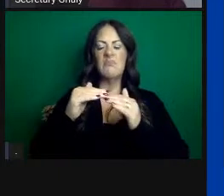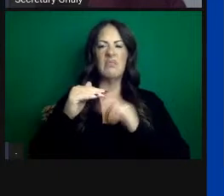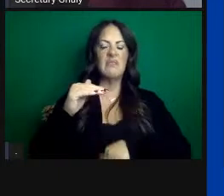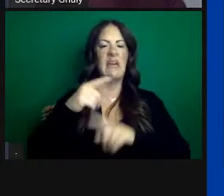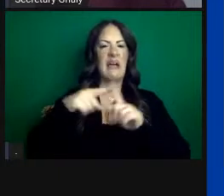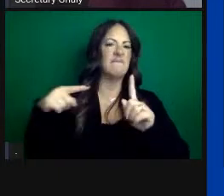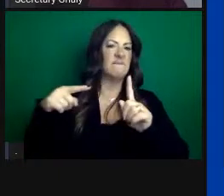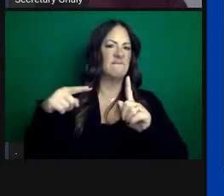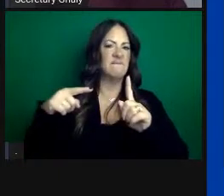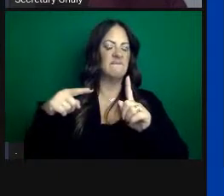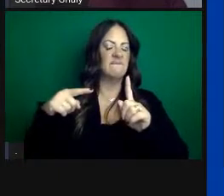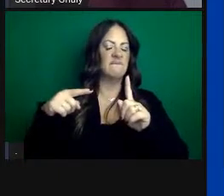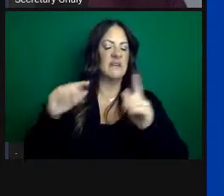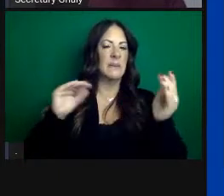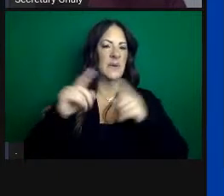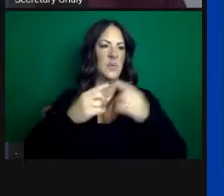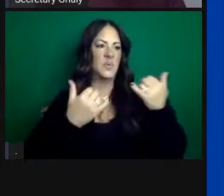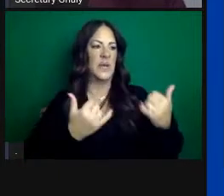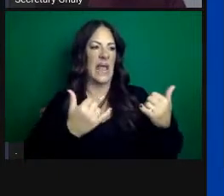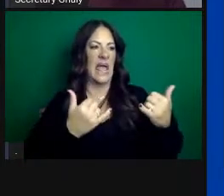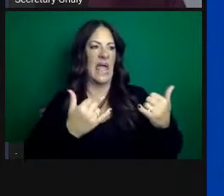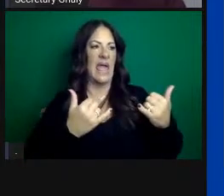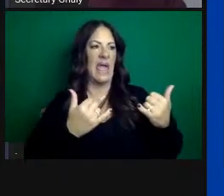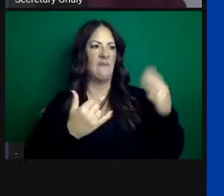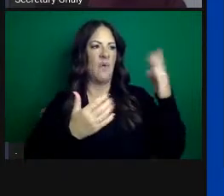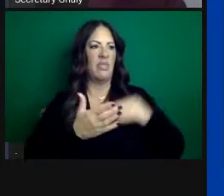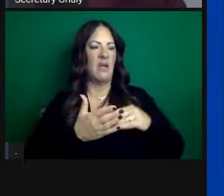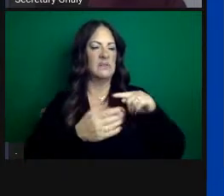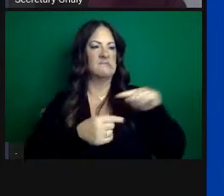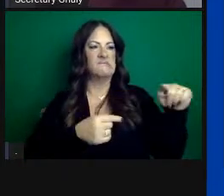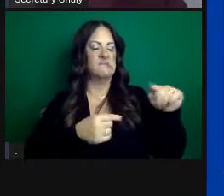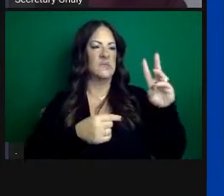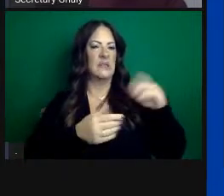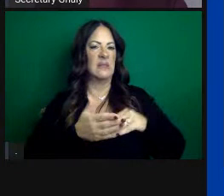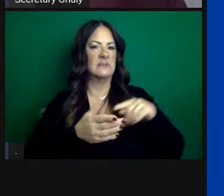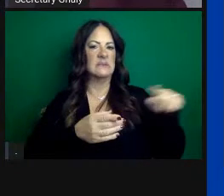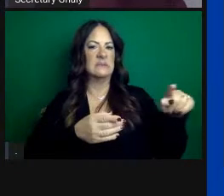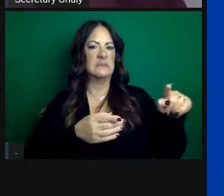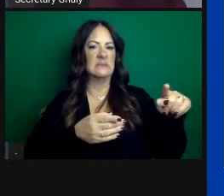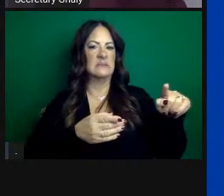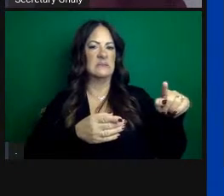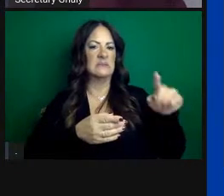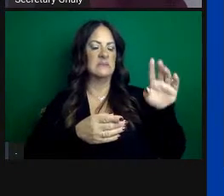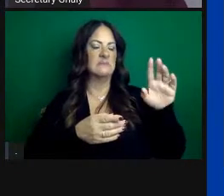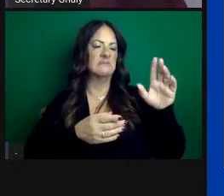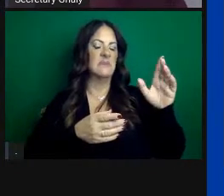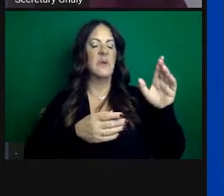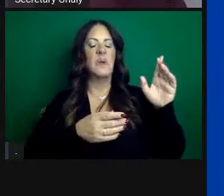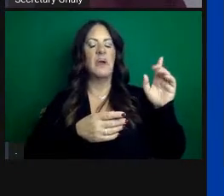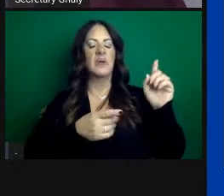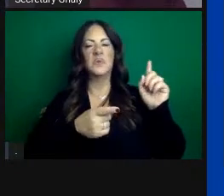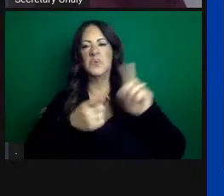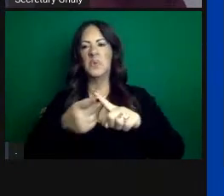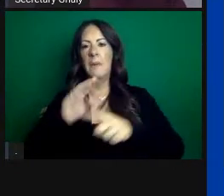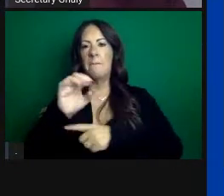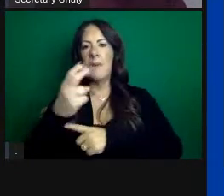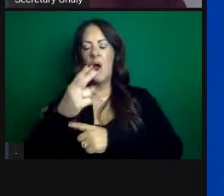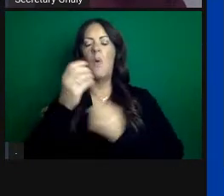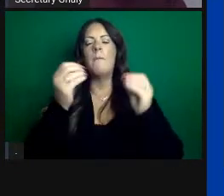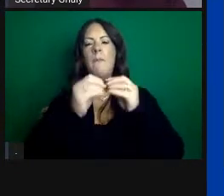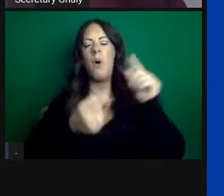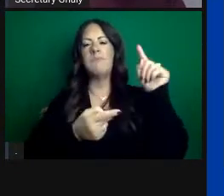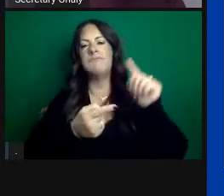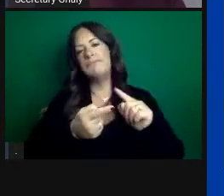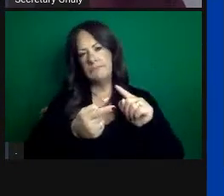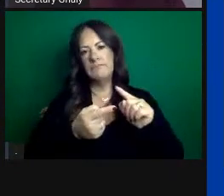hospitals as we have today. Good news, continue to see that decline coming down. Of course, there are variables